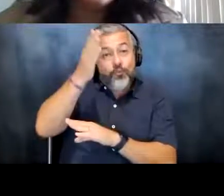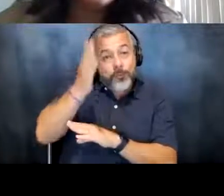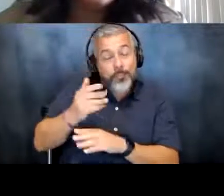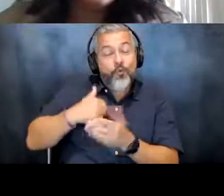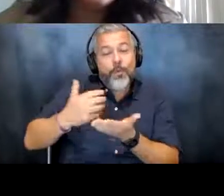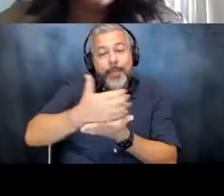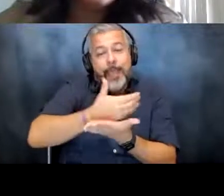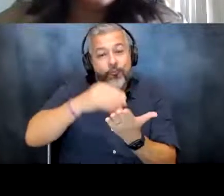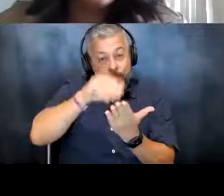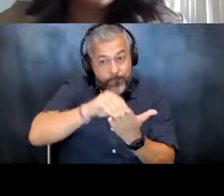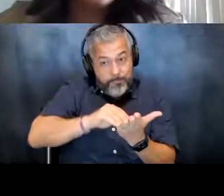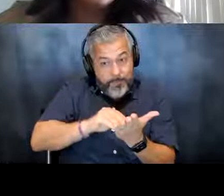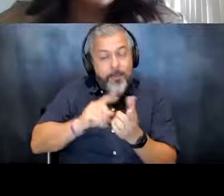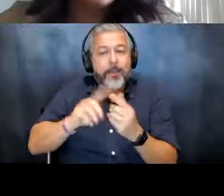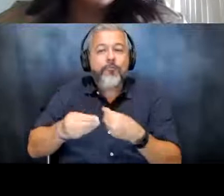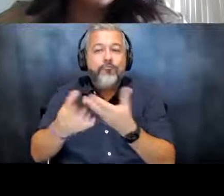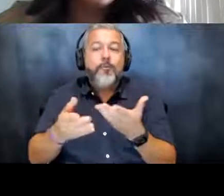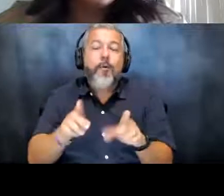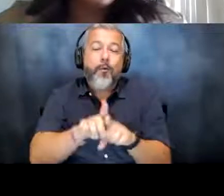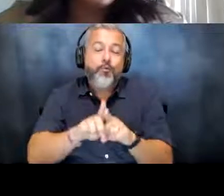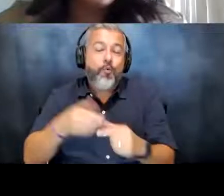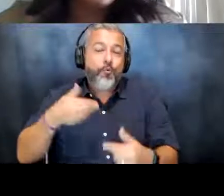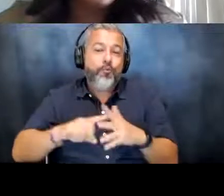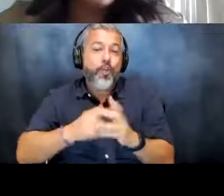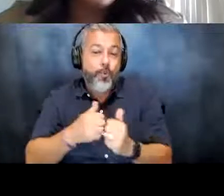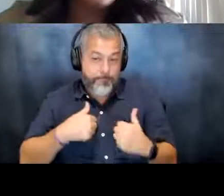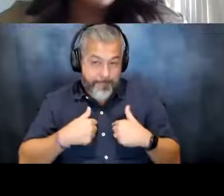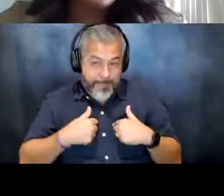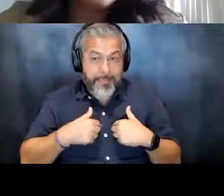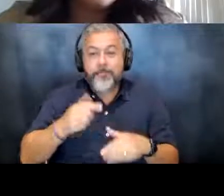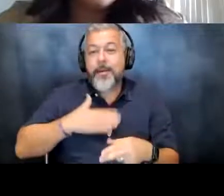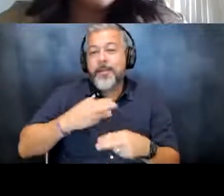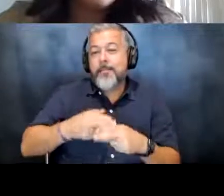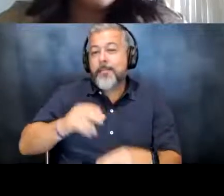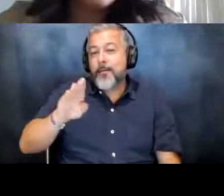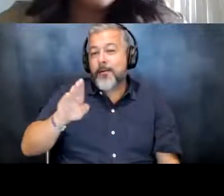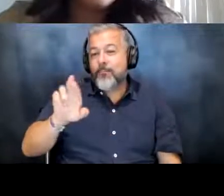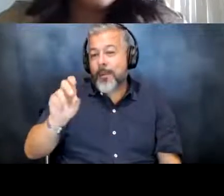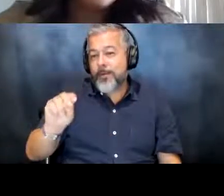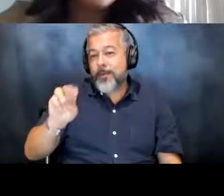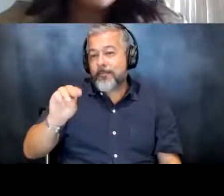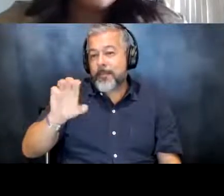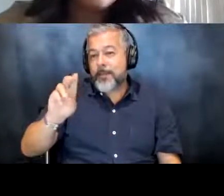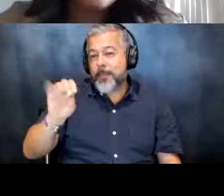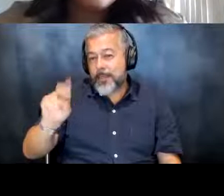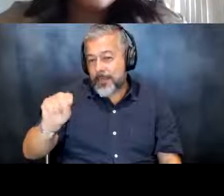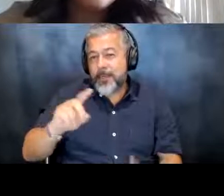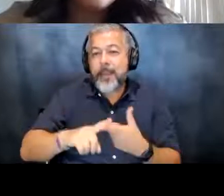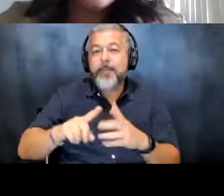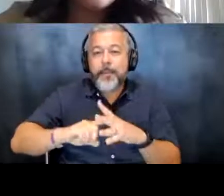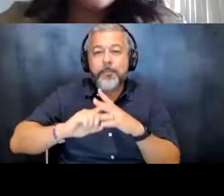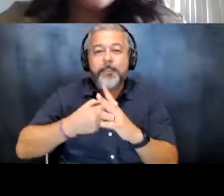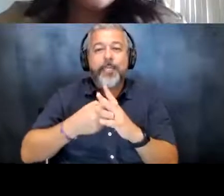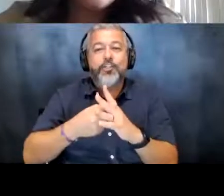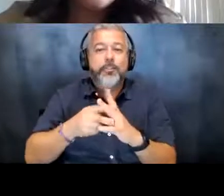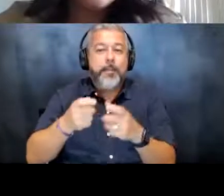led by me. I didn't introduce myself yet, but me, Brandon Mcmillan. I'm the implementation manager for Brilliant Beginnings, and then